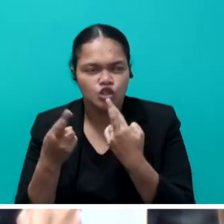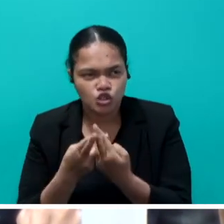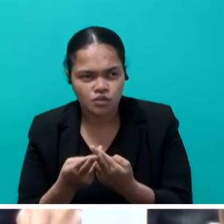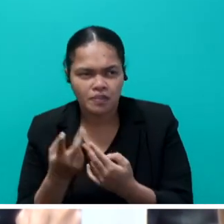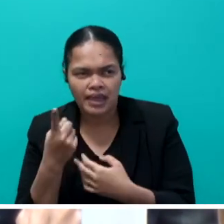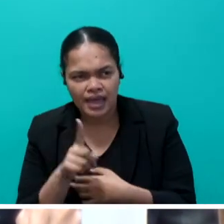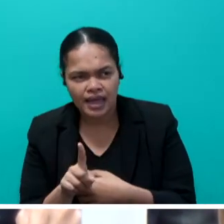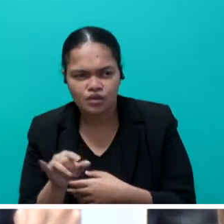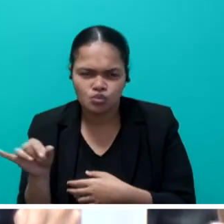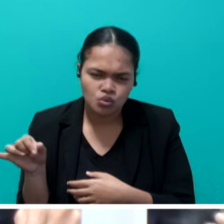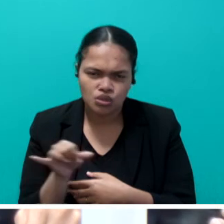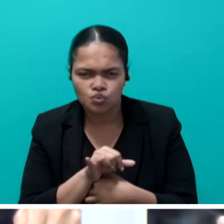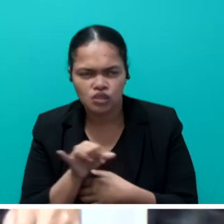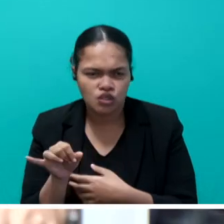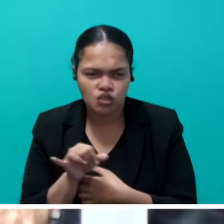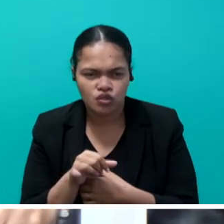which